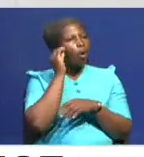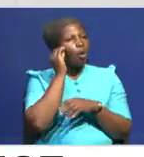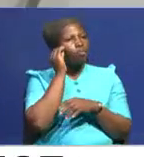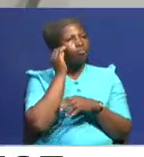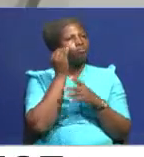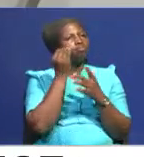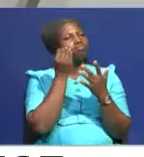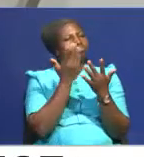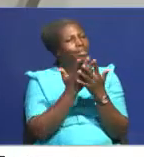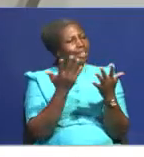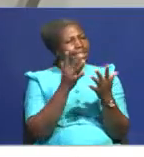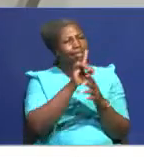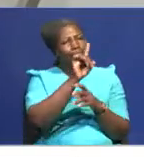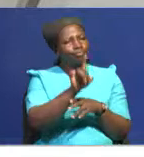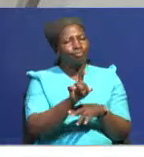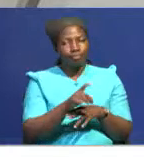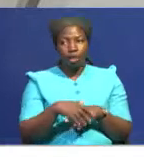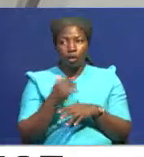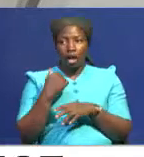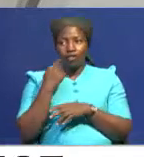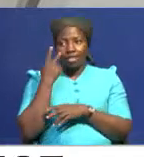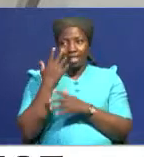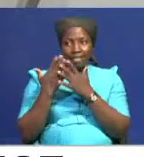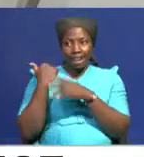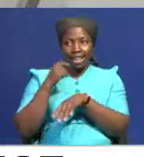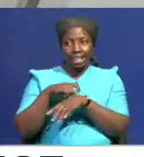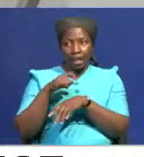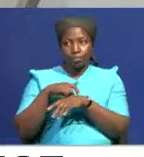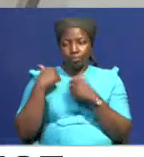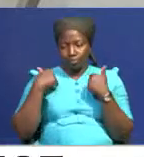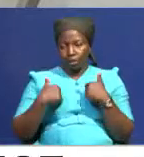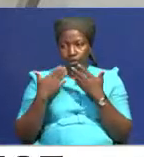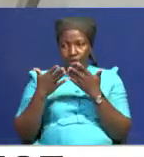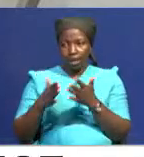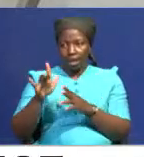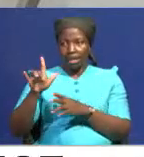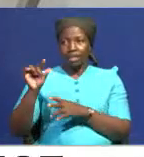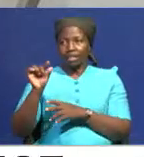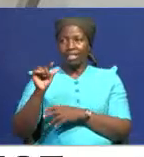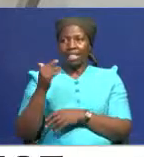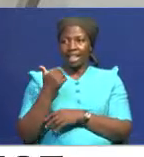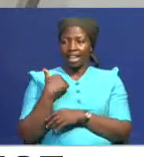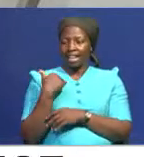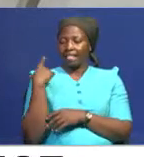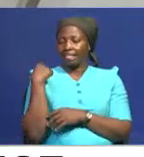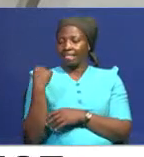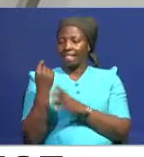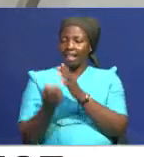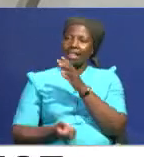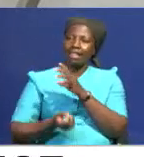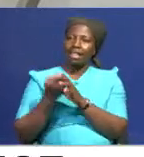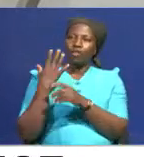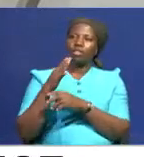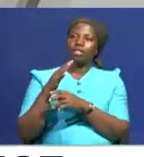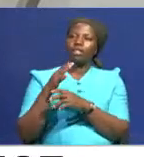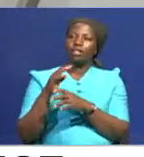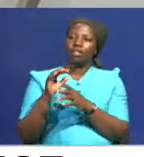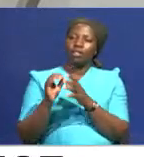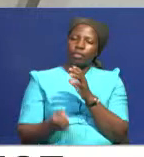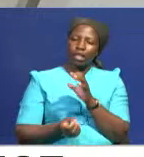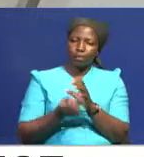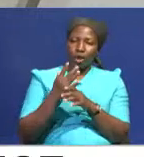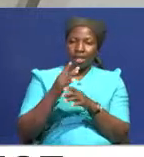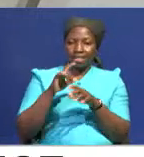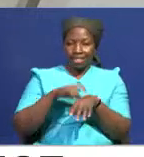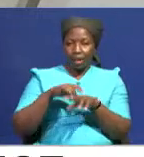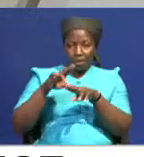appliances. We'd see from, I think, the last time I was here, actually, LG had just recently launched a product. And actually, when